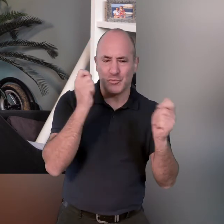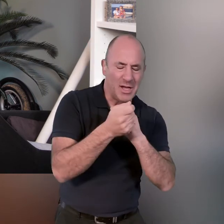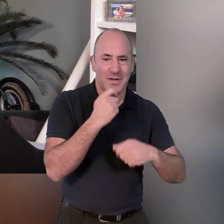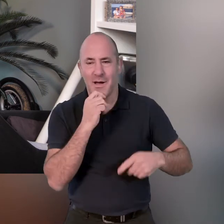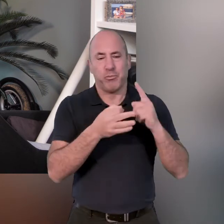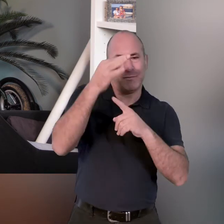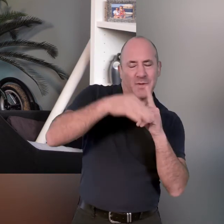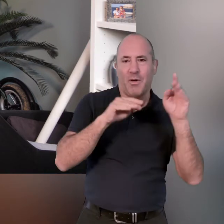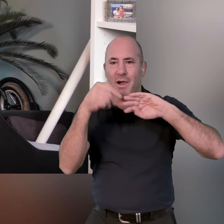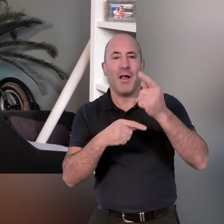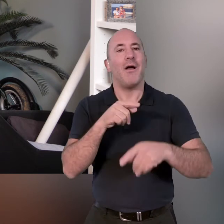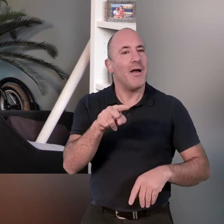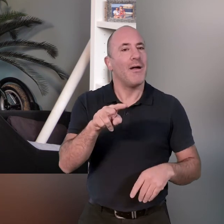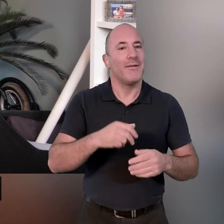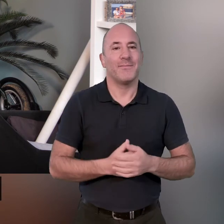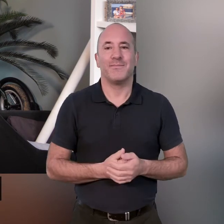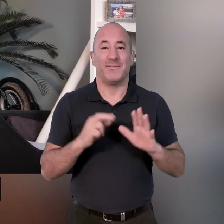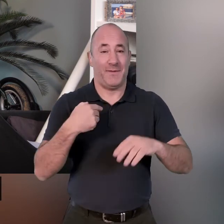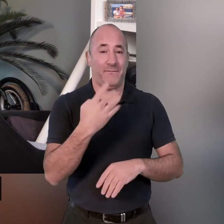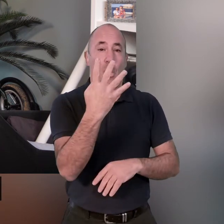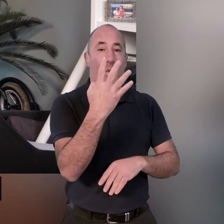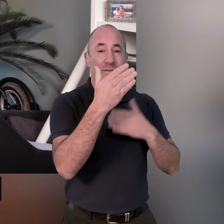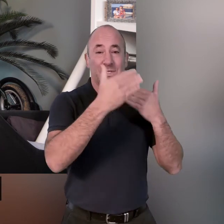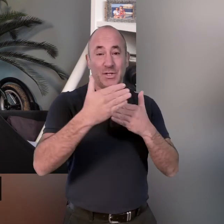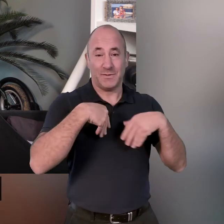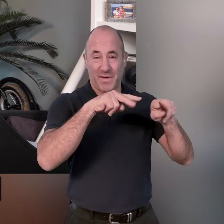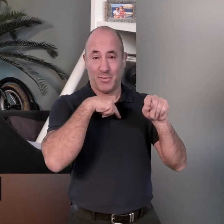was a way we can change it up. Now hopefully over these